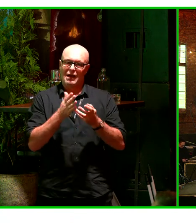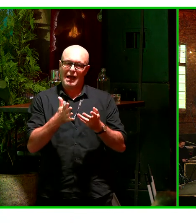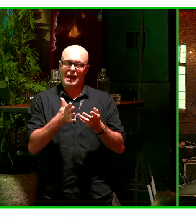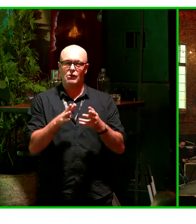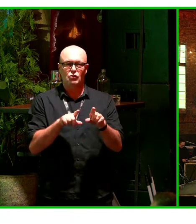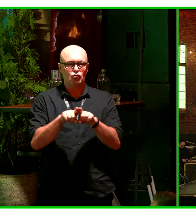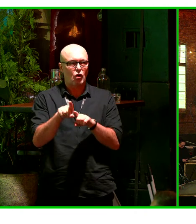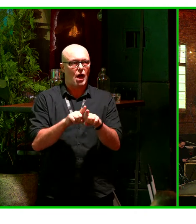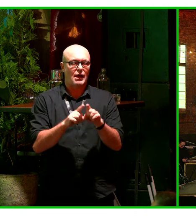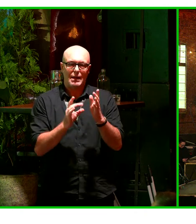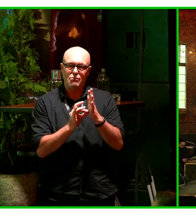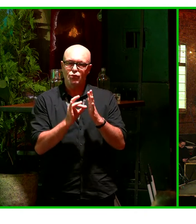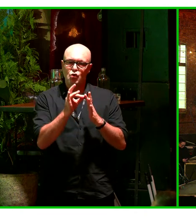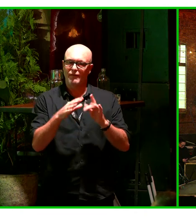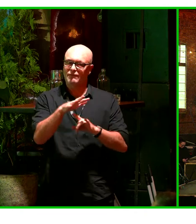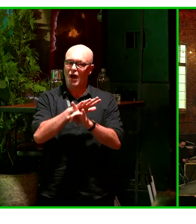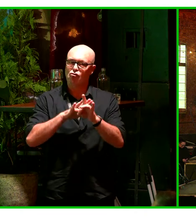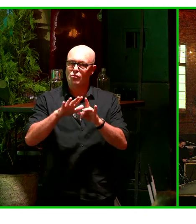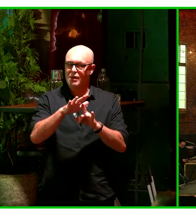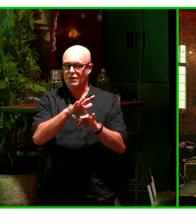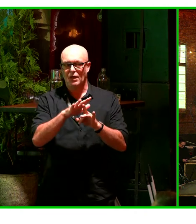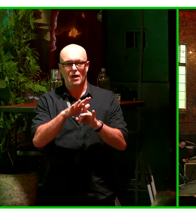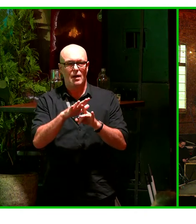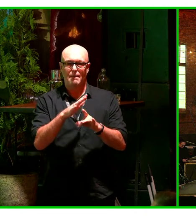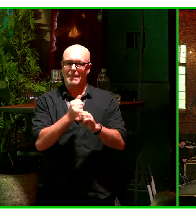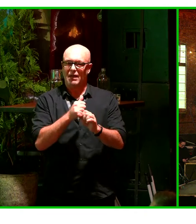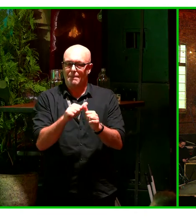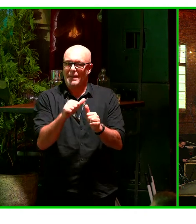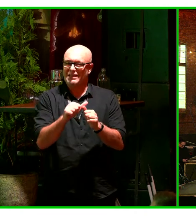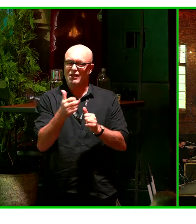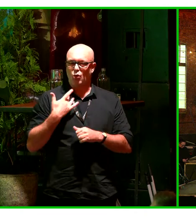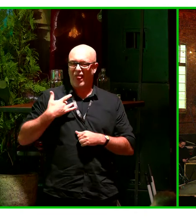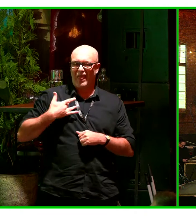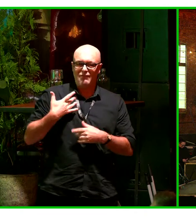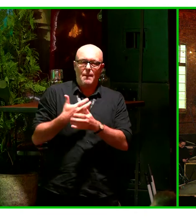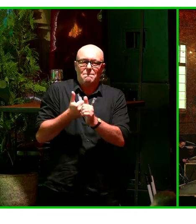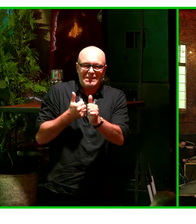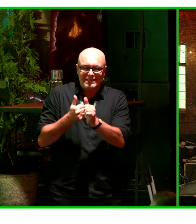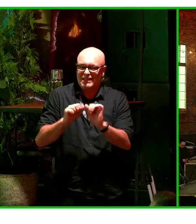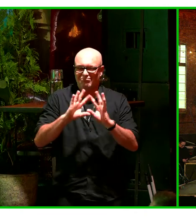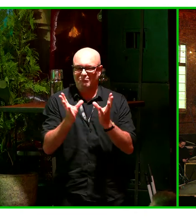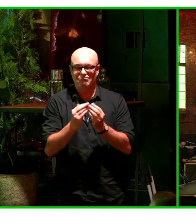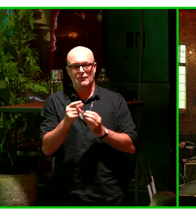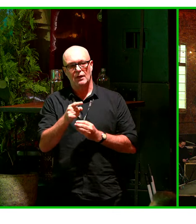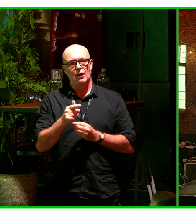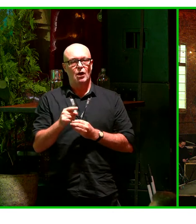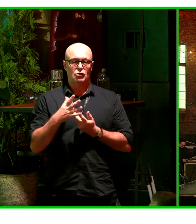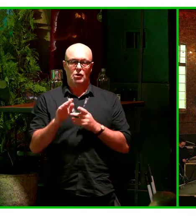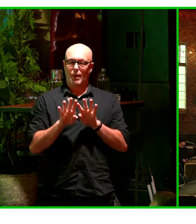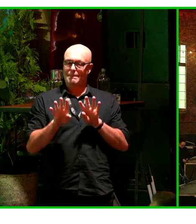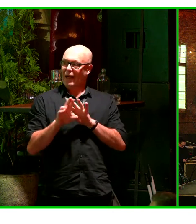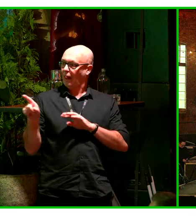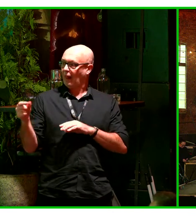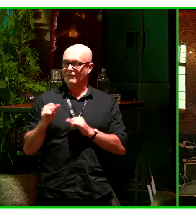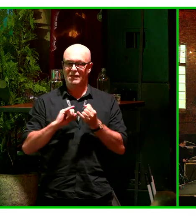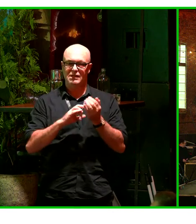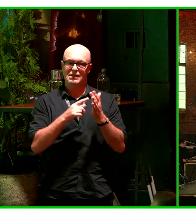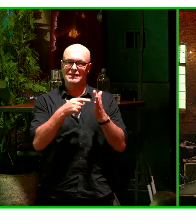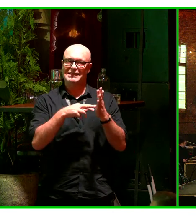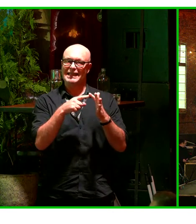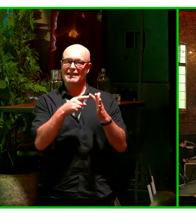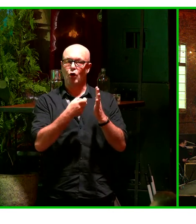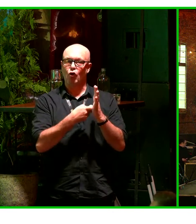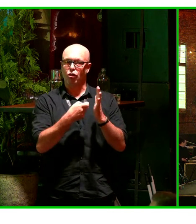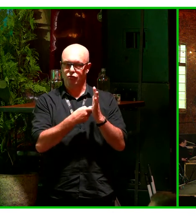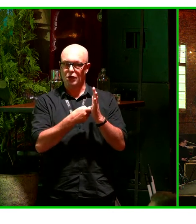more environmentally friendly, and ultimately a better place to live and do business. So the panel here today, we've got Steve Rotherham, the Mayor of the